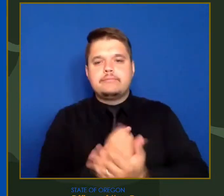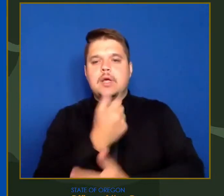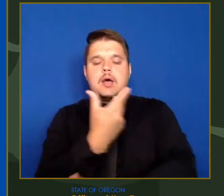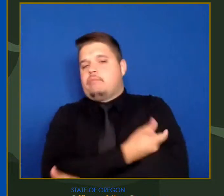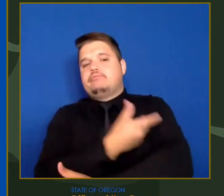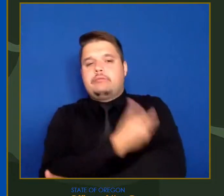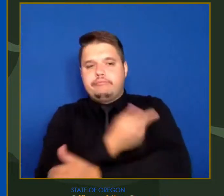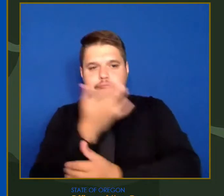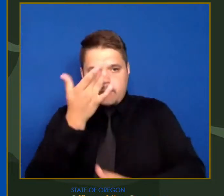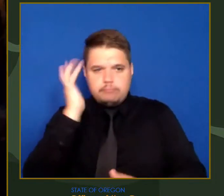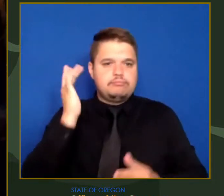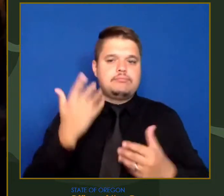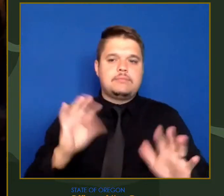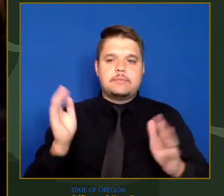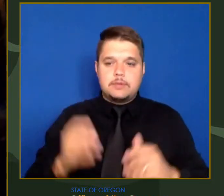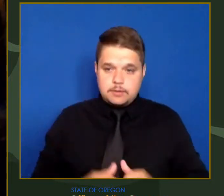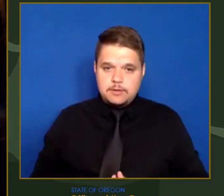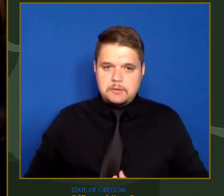vaccinated.